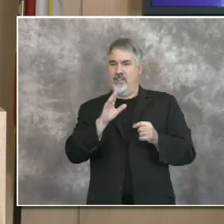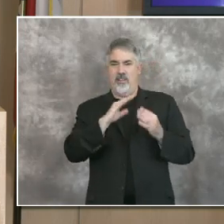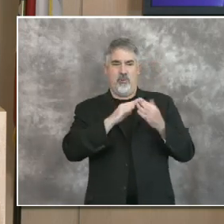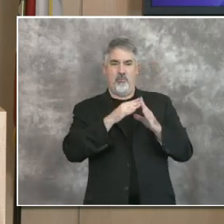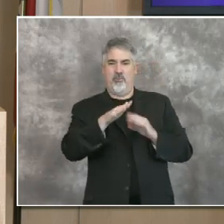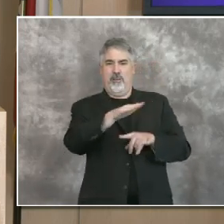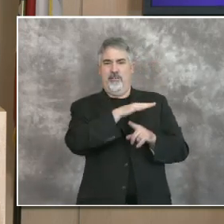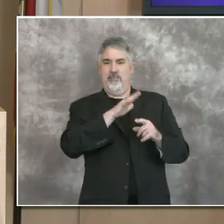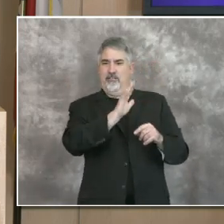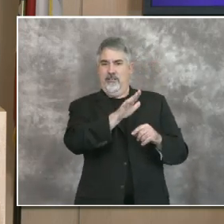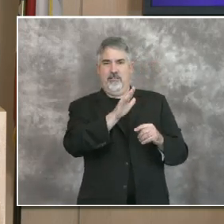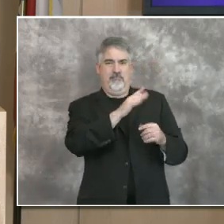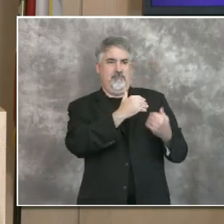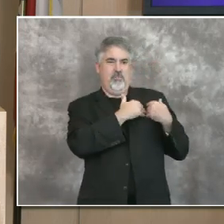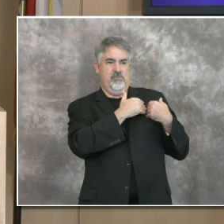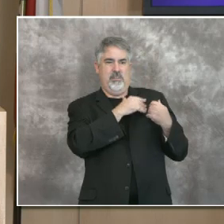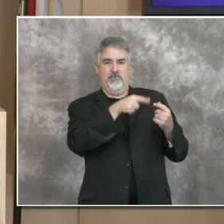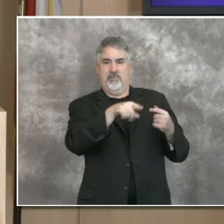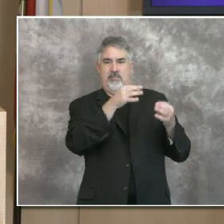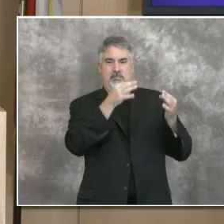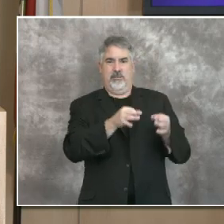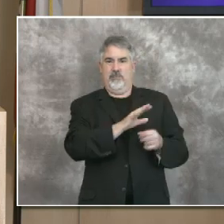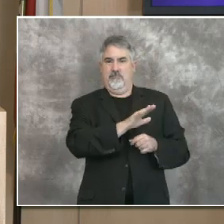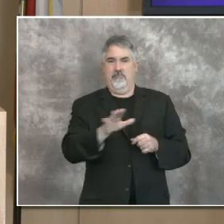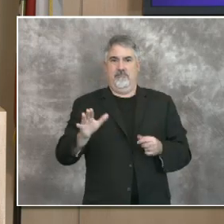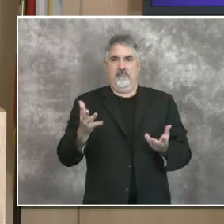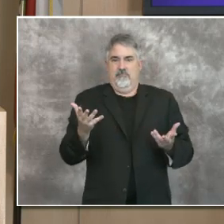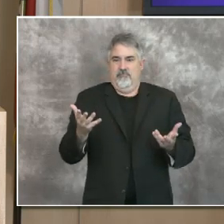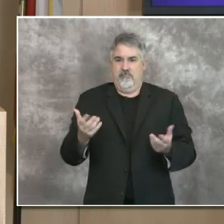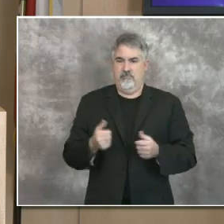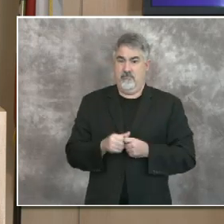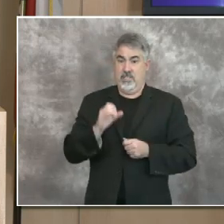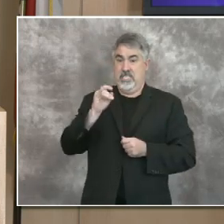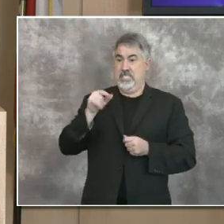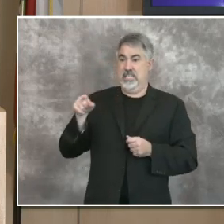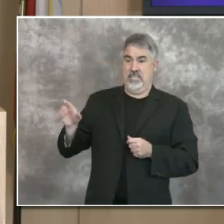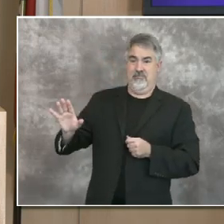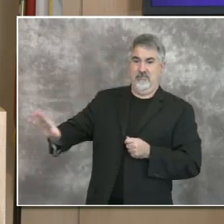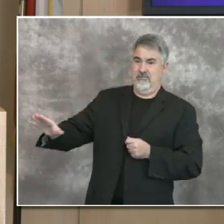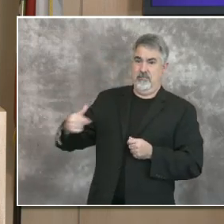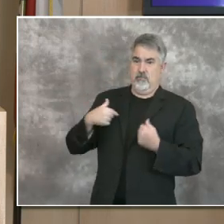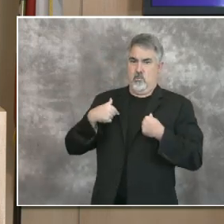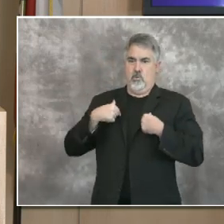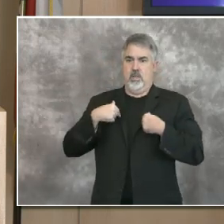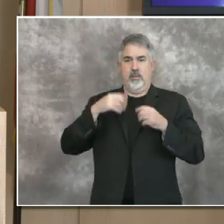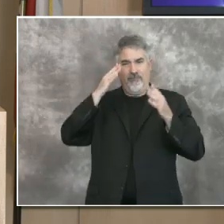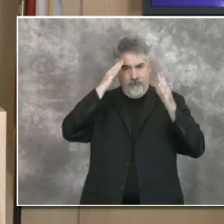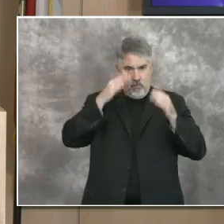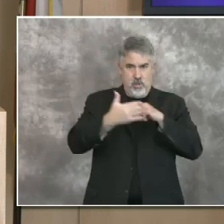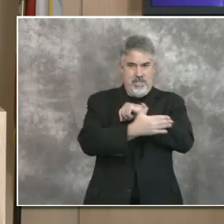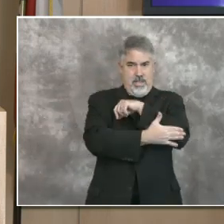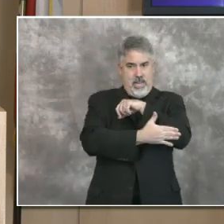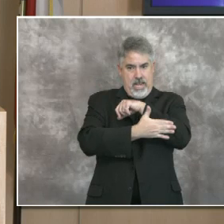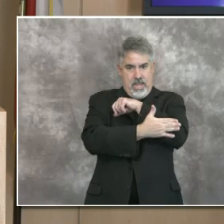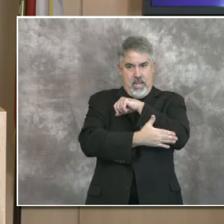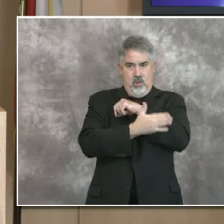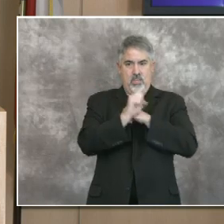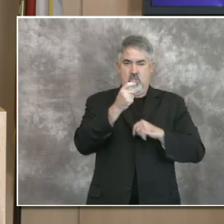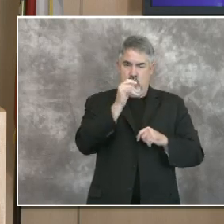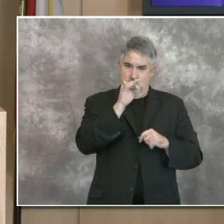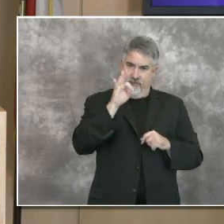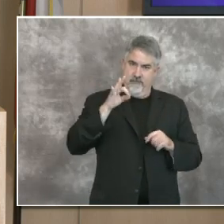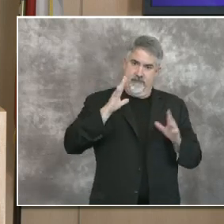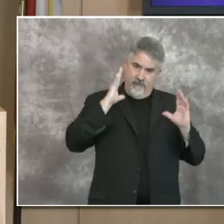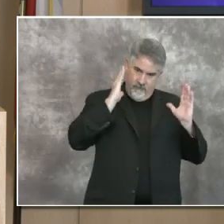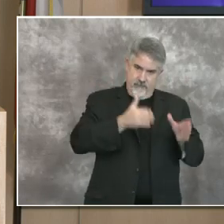jurisdictions. And in the unincorporated and contract cities, it's with the sheriff. And so they have the authority to use their appropriate discretion